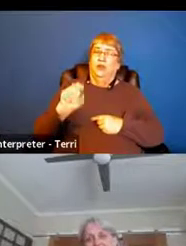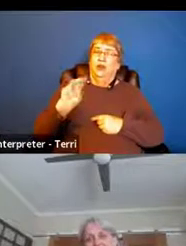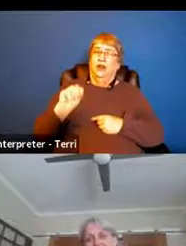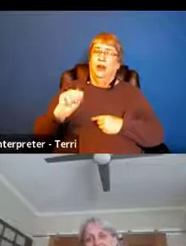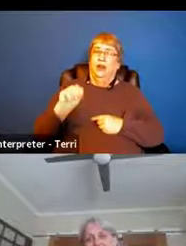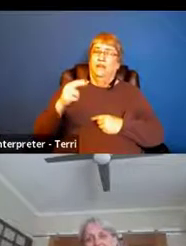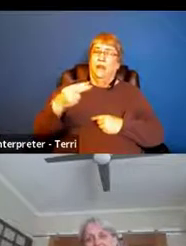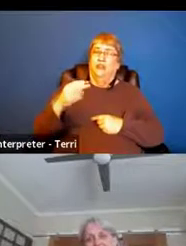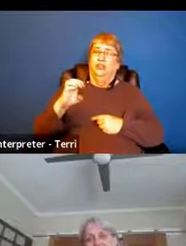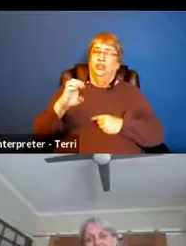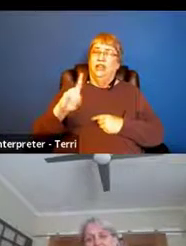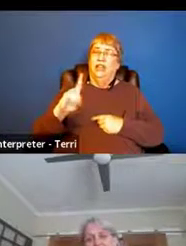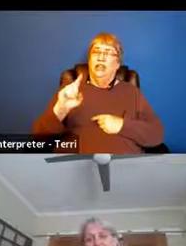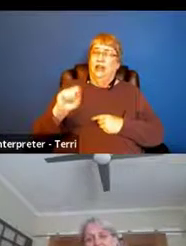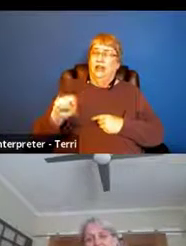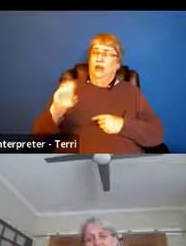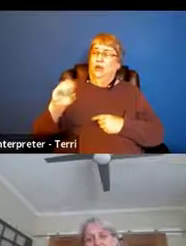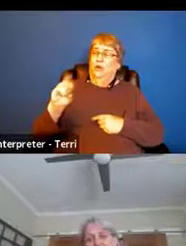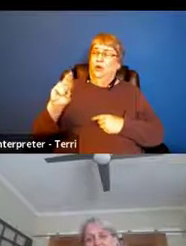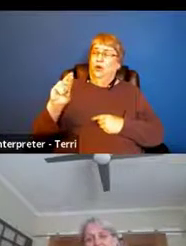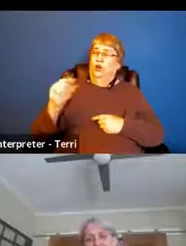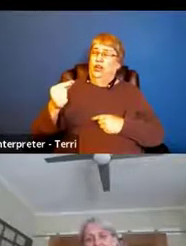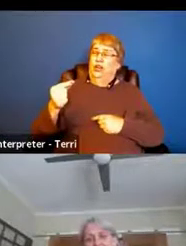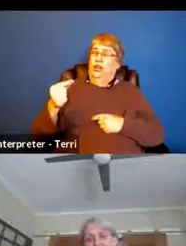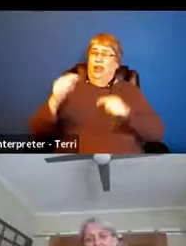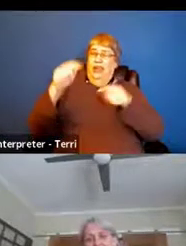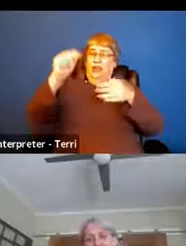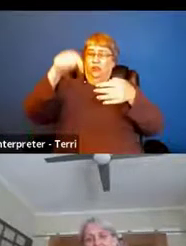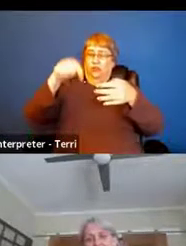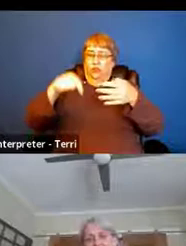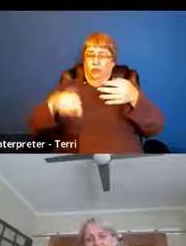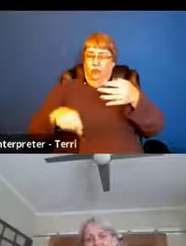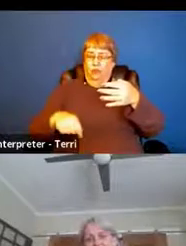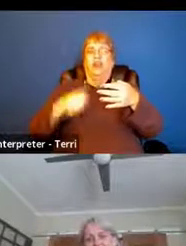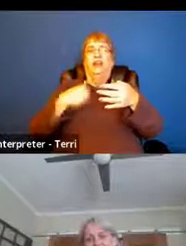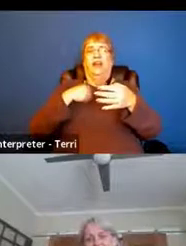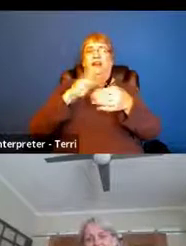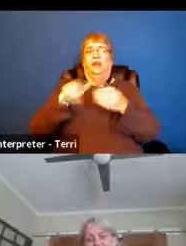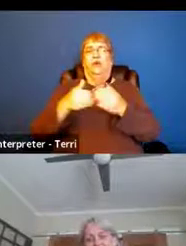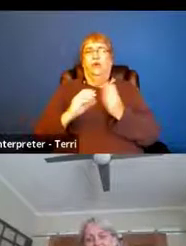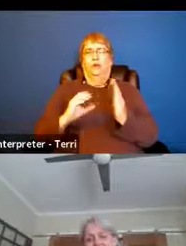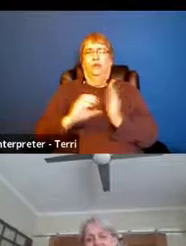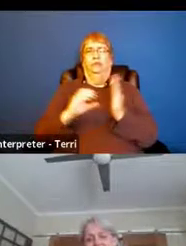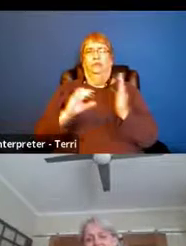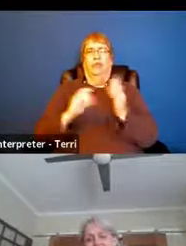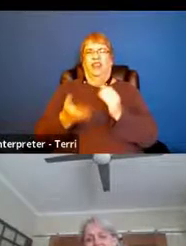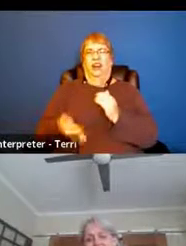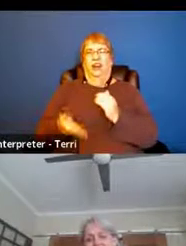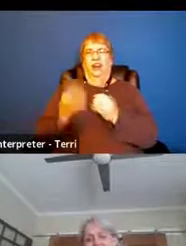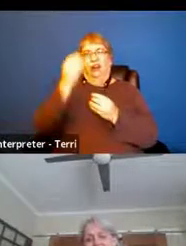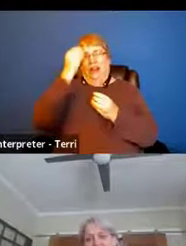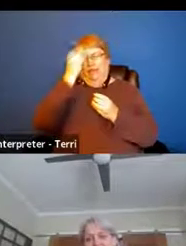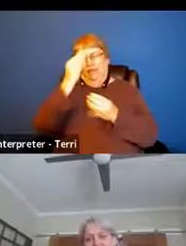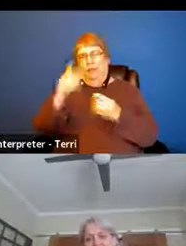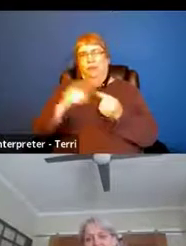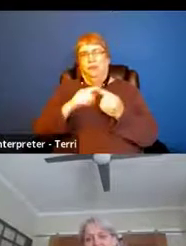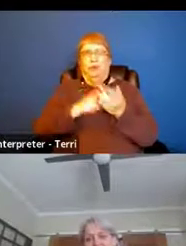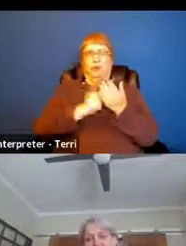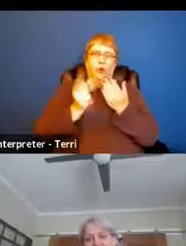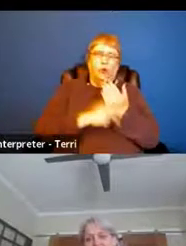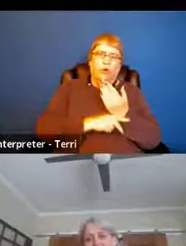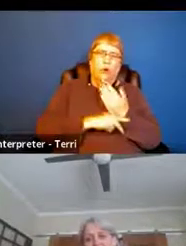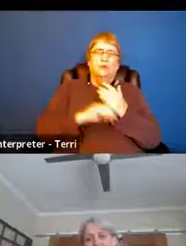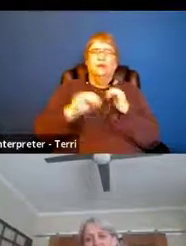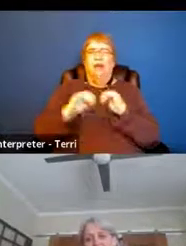www.mhcd.org, and scroll down, and there's a whole section about well-being live. And you'll find more information about our programs and how to improve